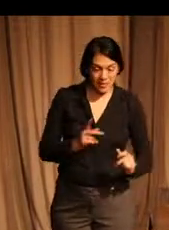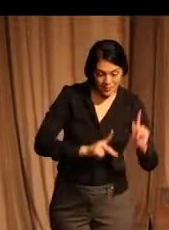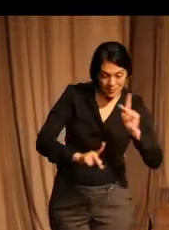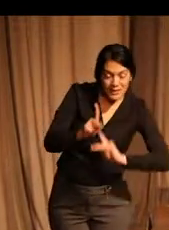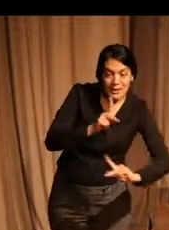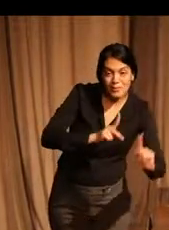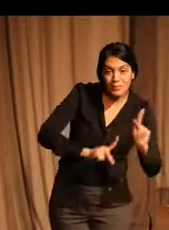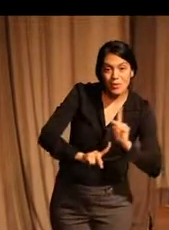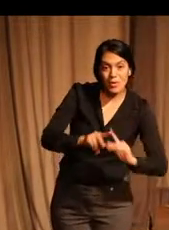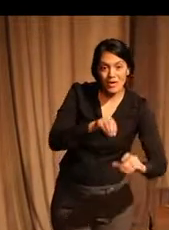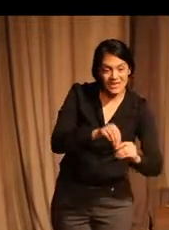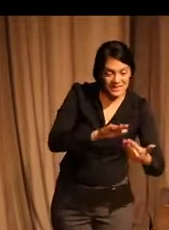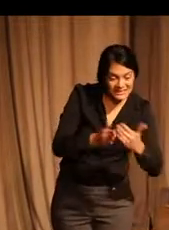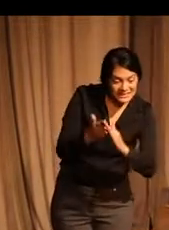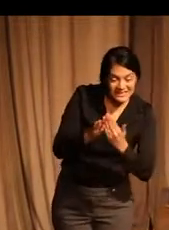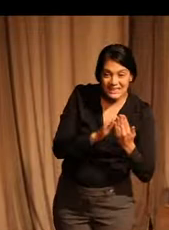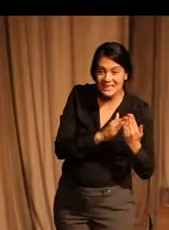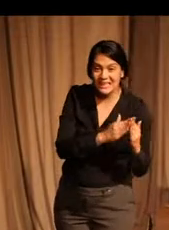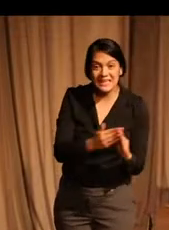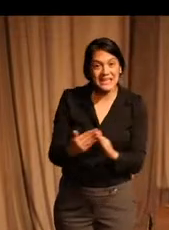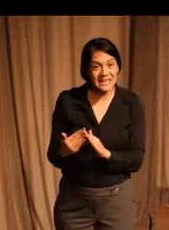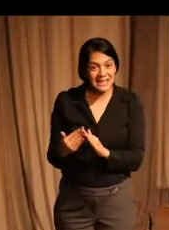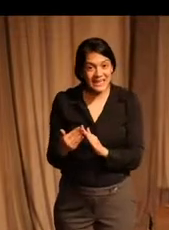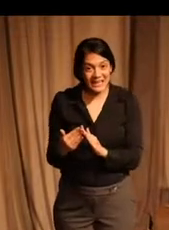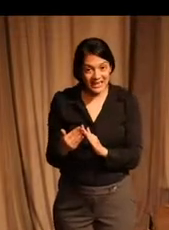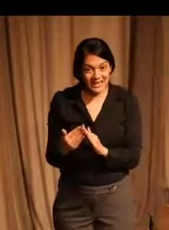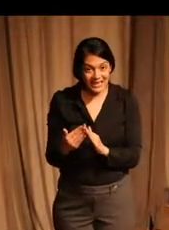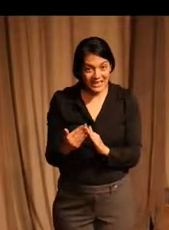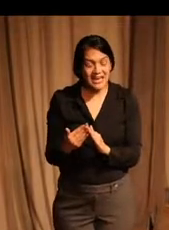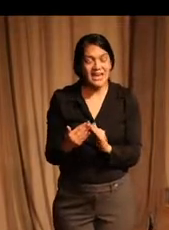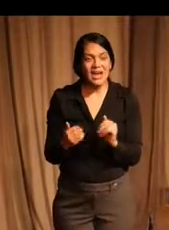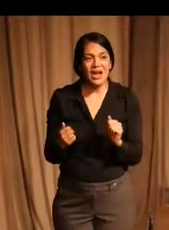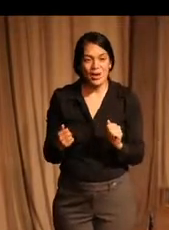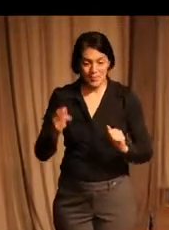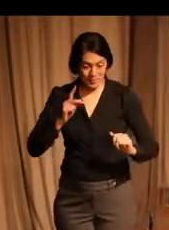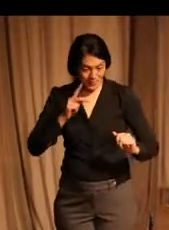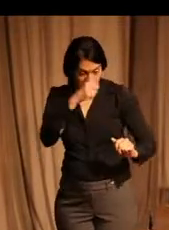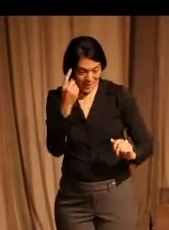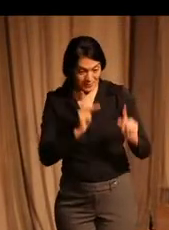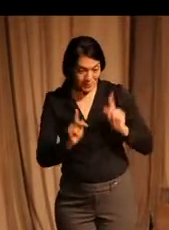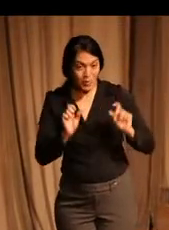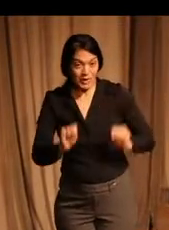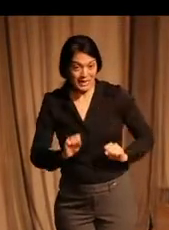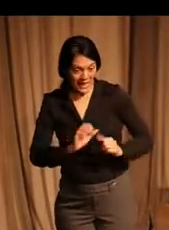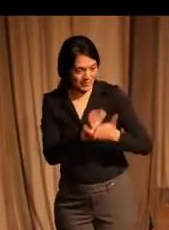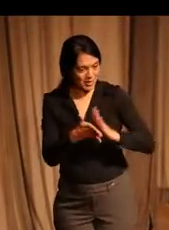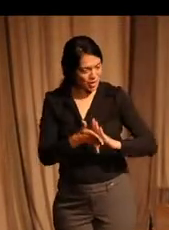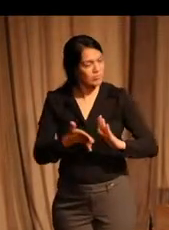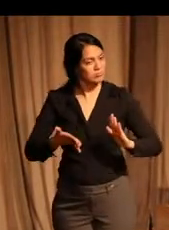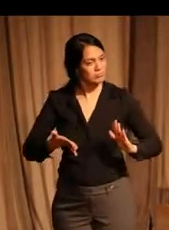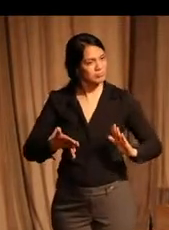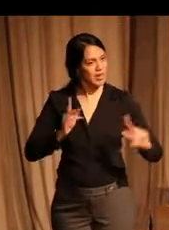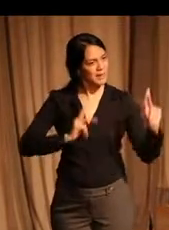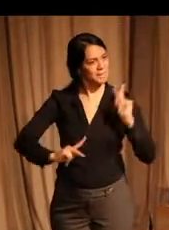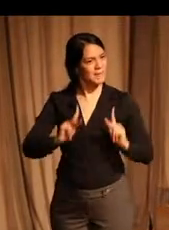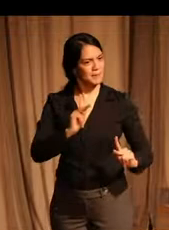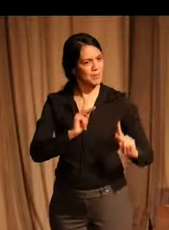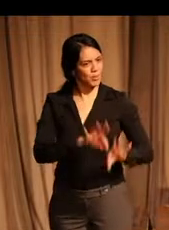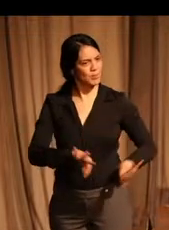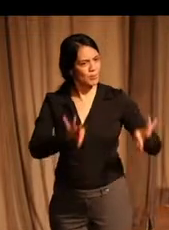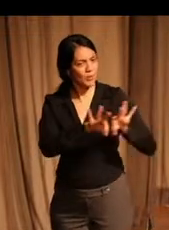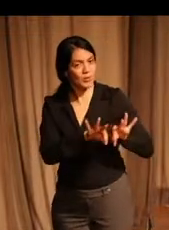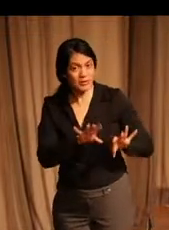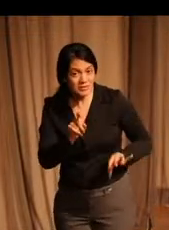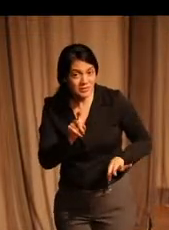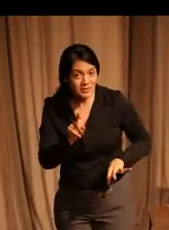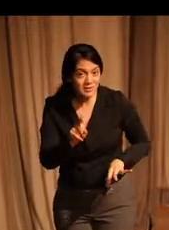beings in this city? Because these are things we're still trying to get like in the country, you know? And Miami is in Florida, as I've heard. It is, they